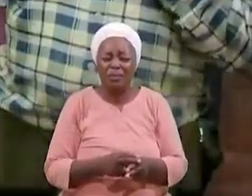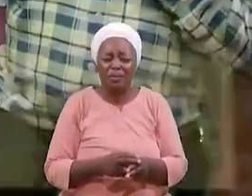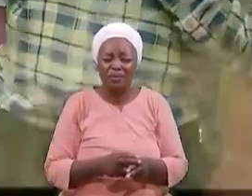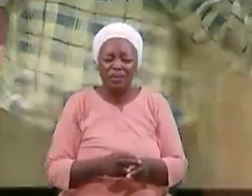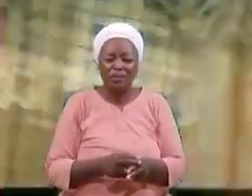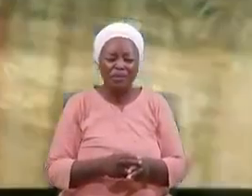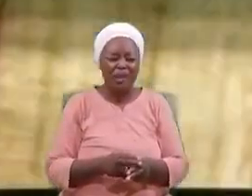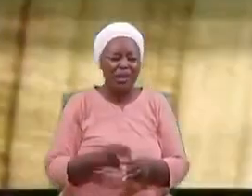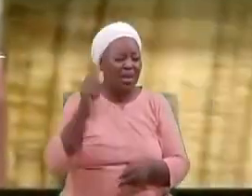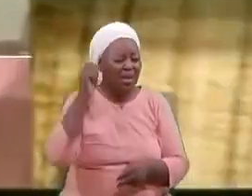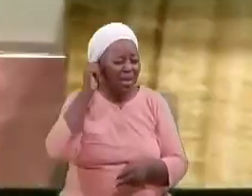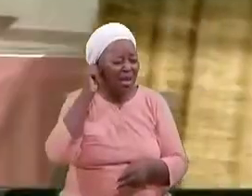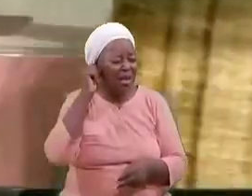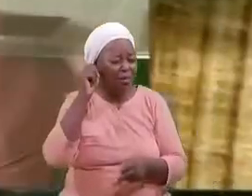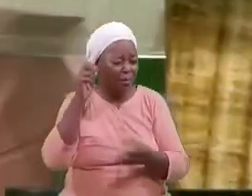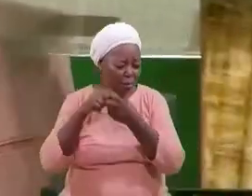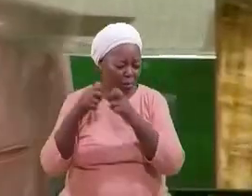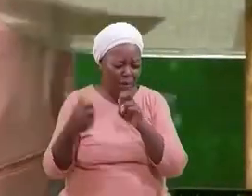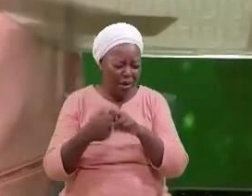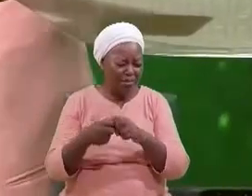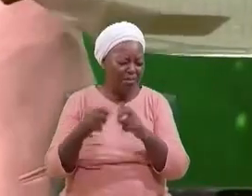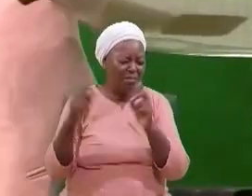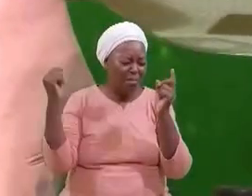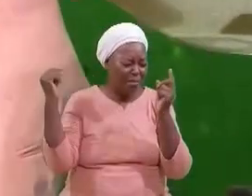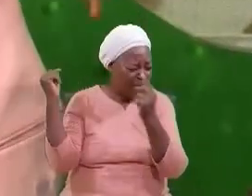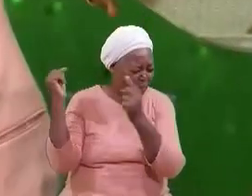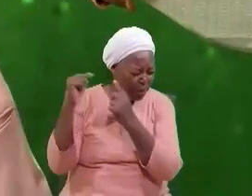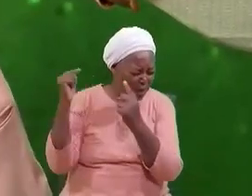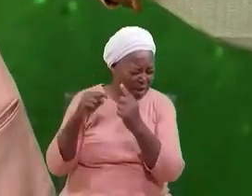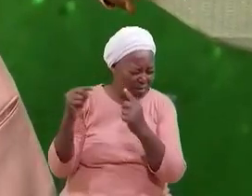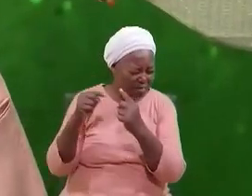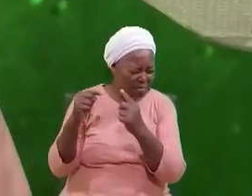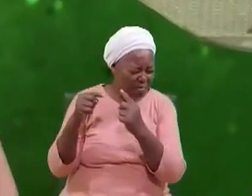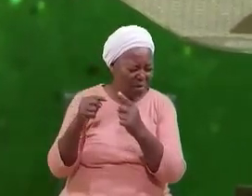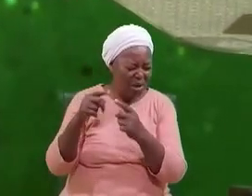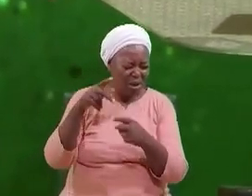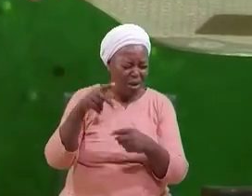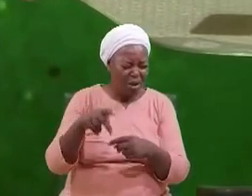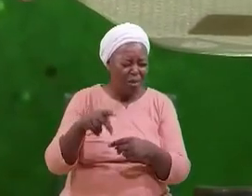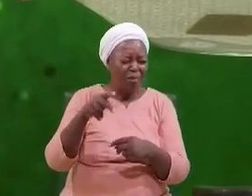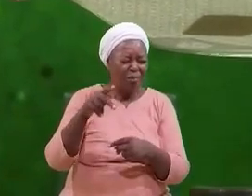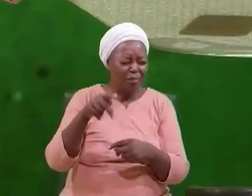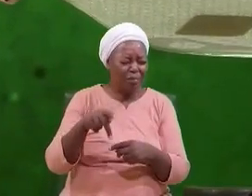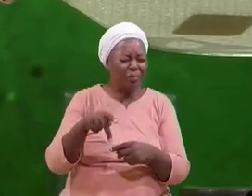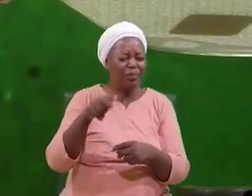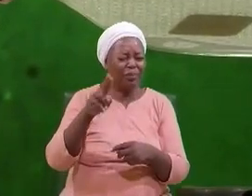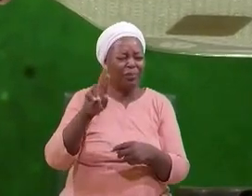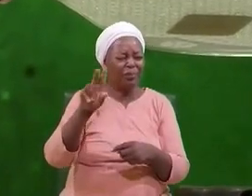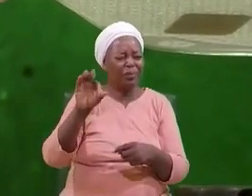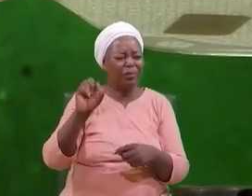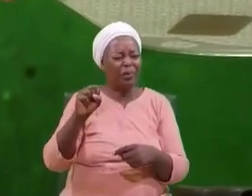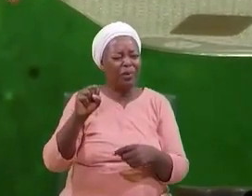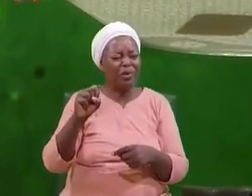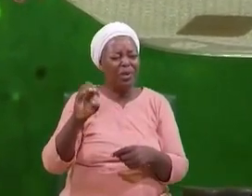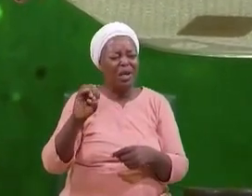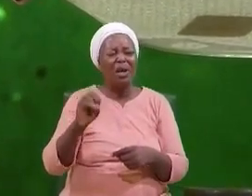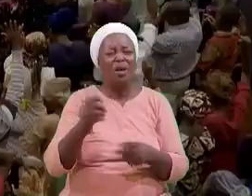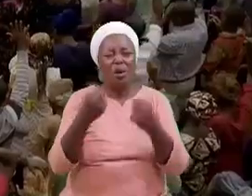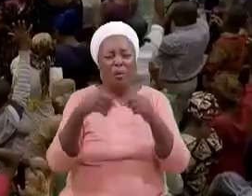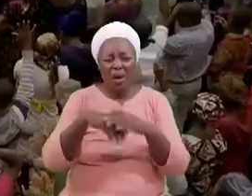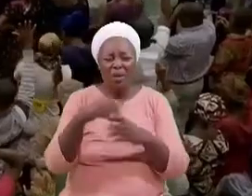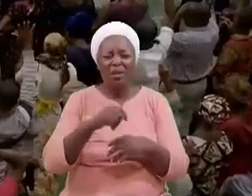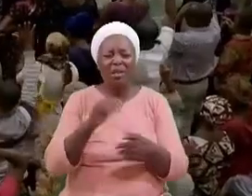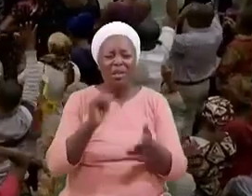Ear problem, pain, pause coming out, that pause dry up now